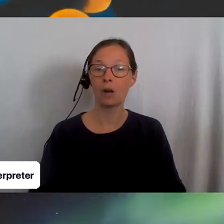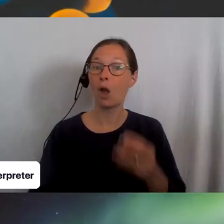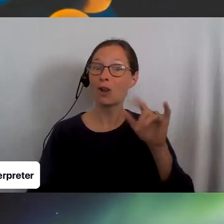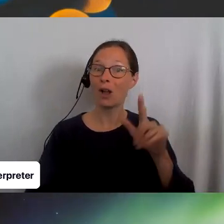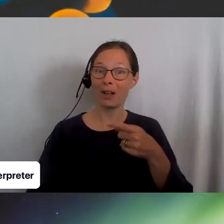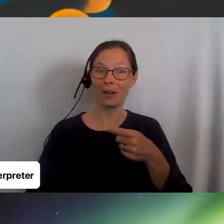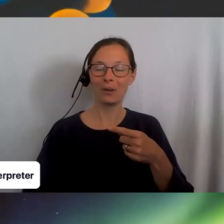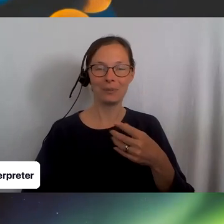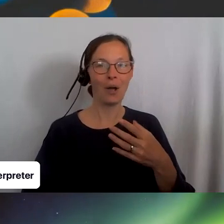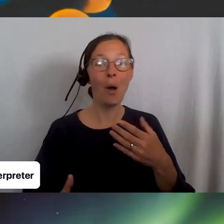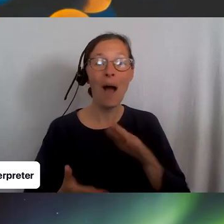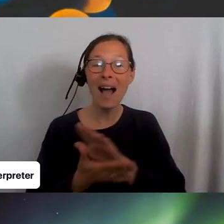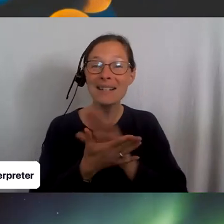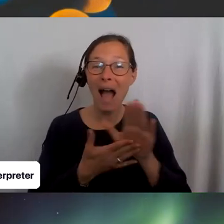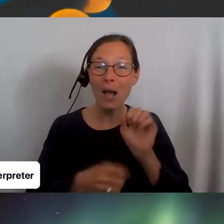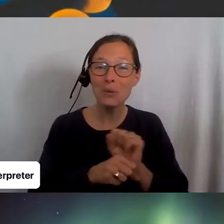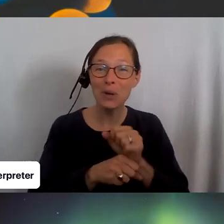that. Nice work.